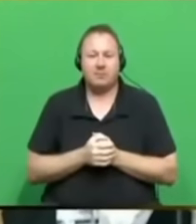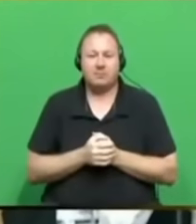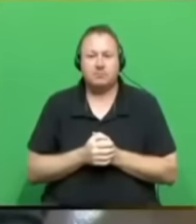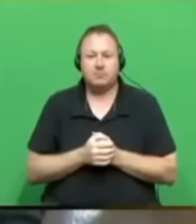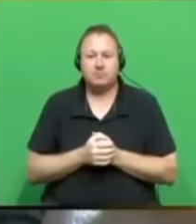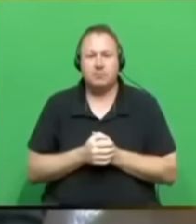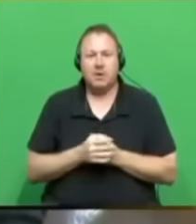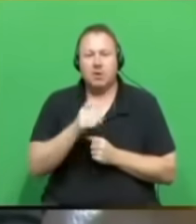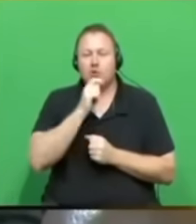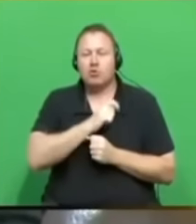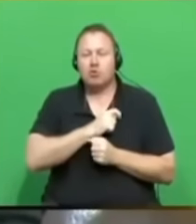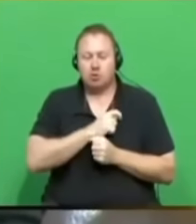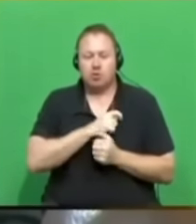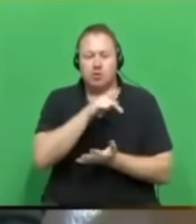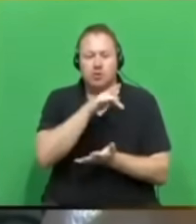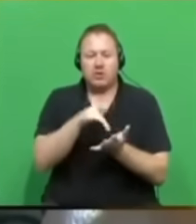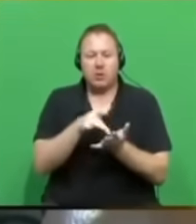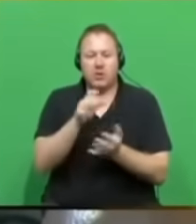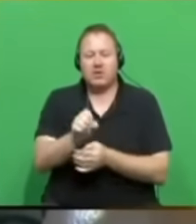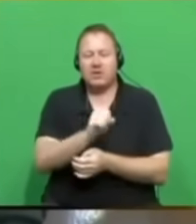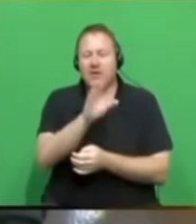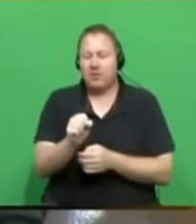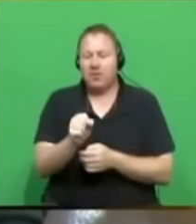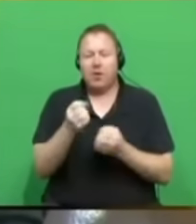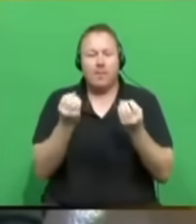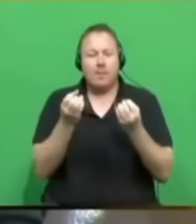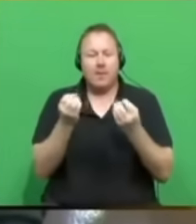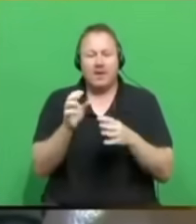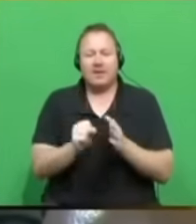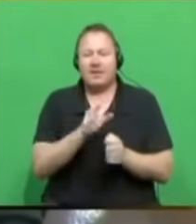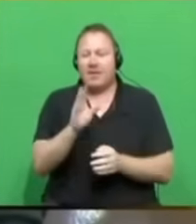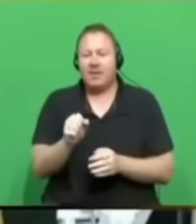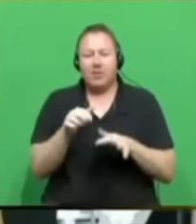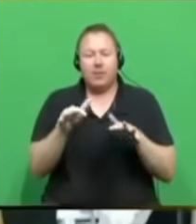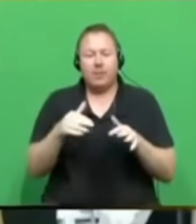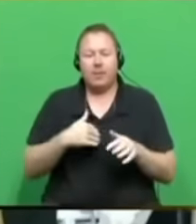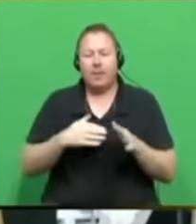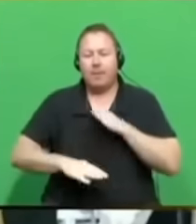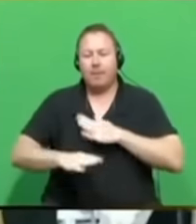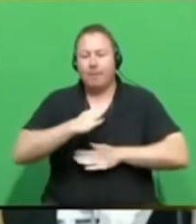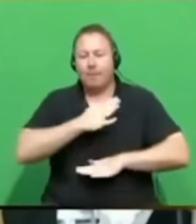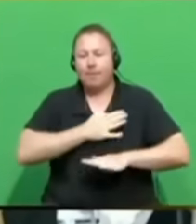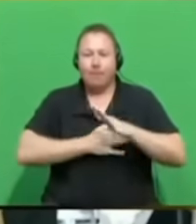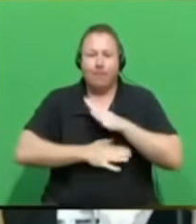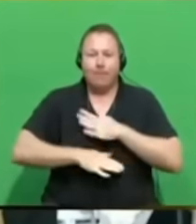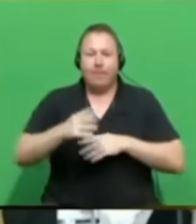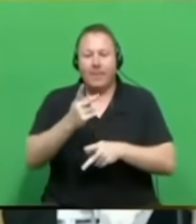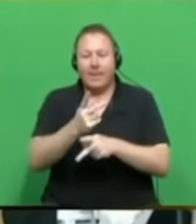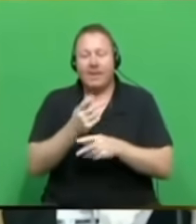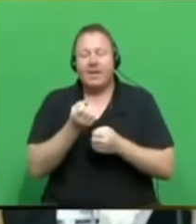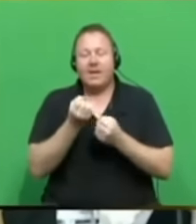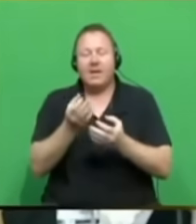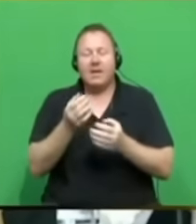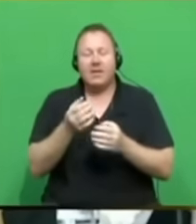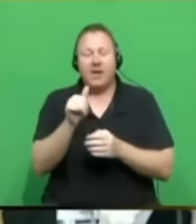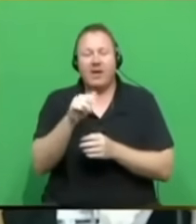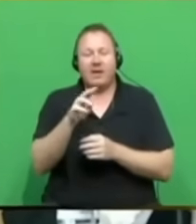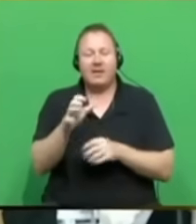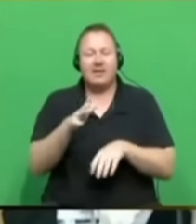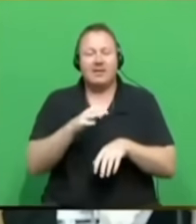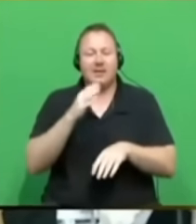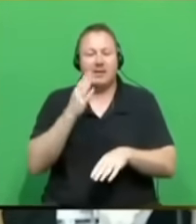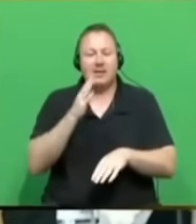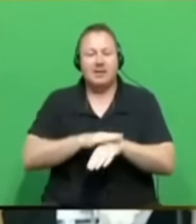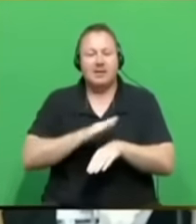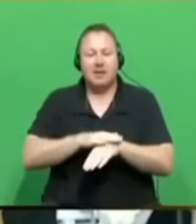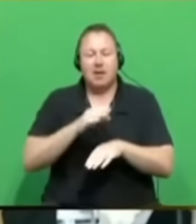The true state of the nation is that many South Africans no longer have the patience to give your government more time to do the simplest